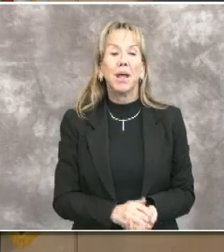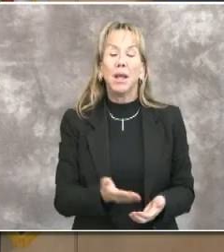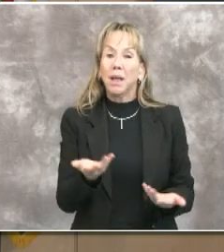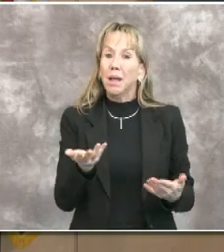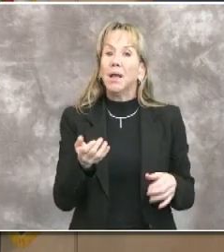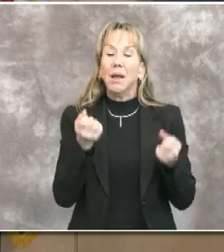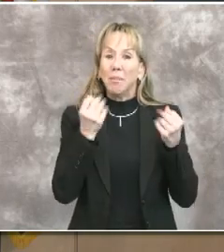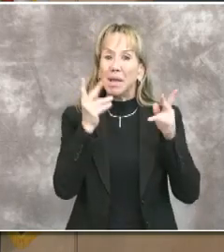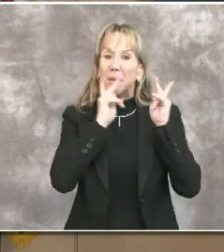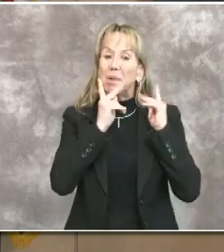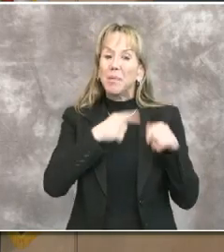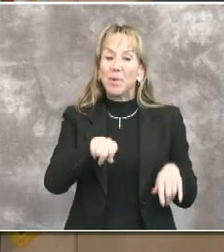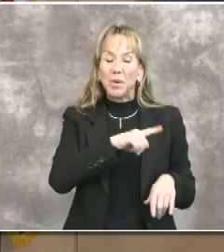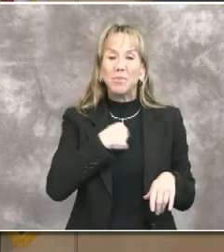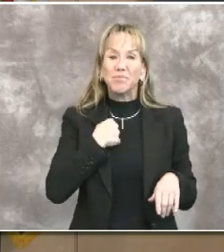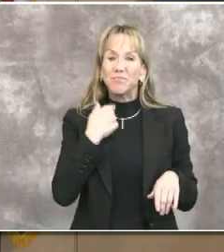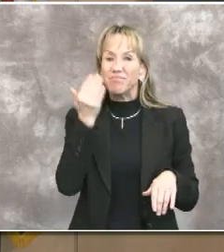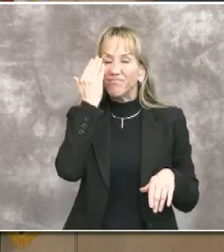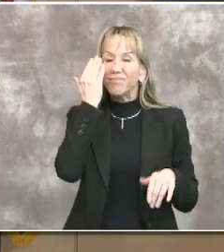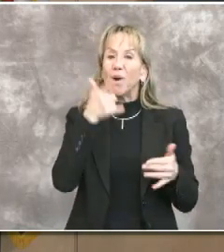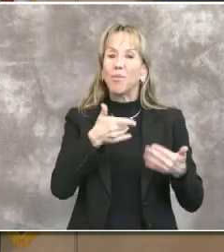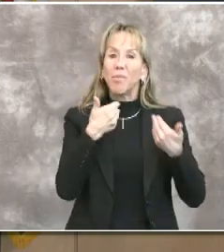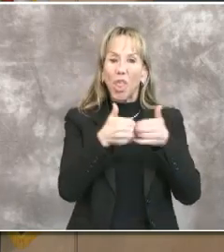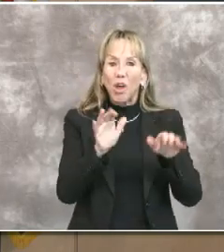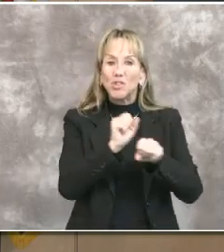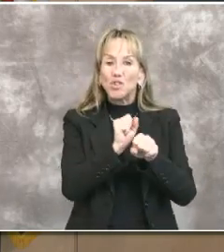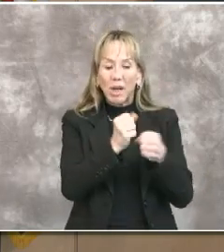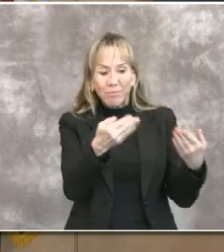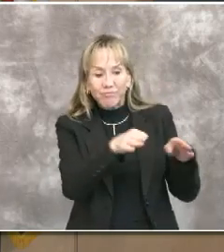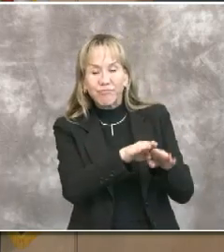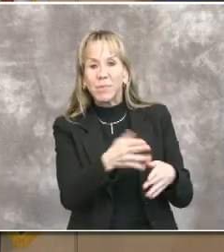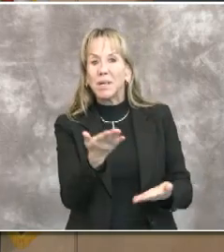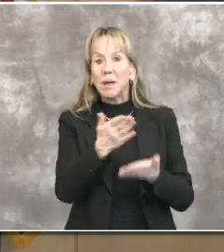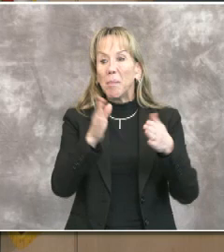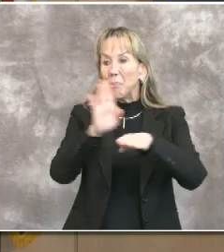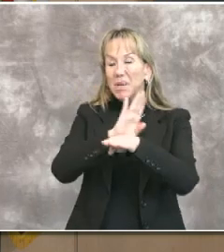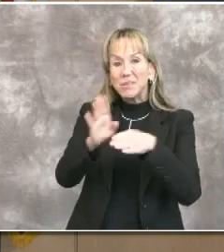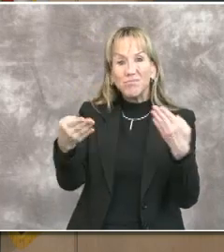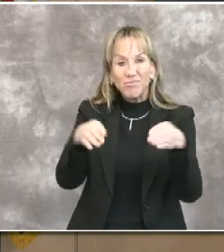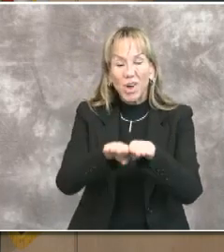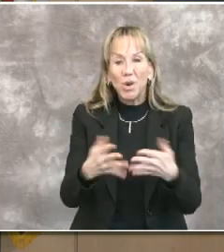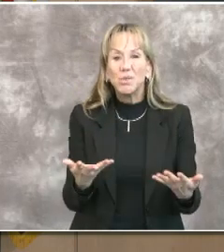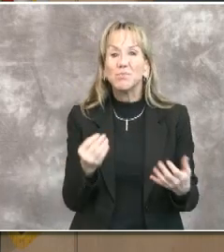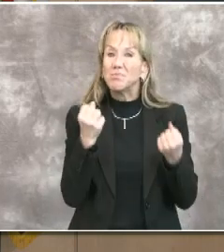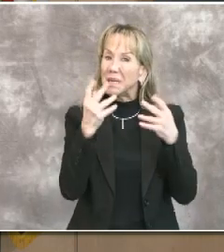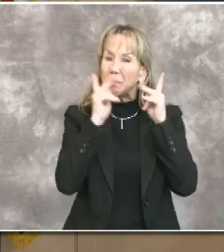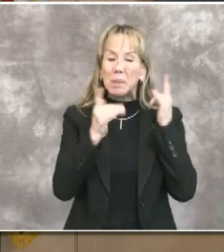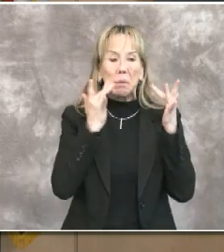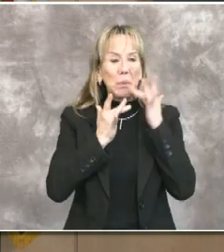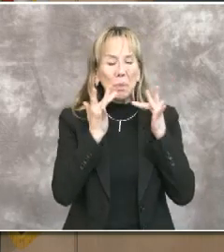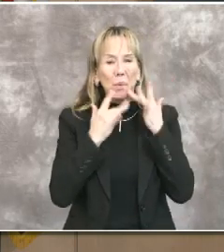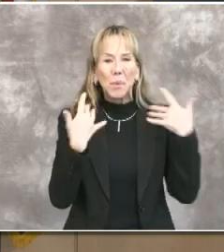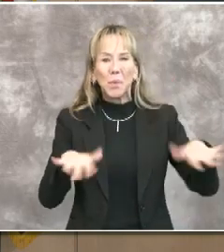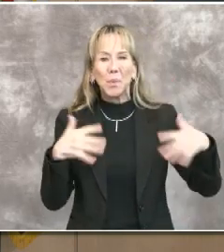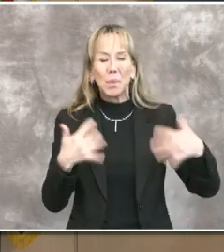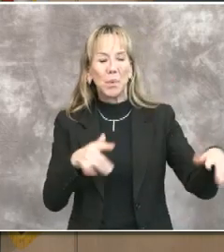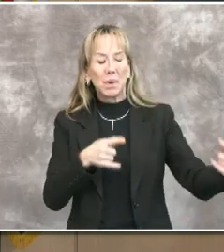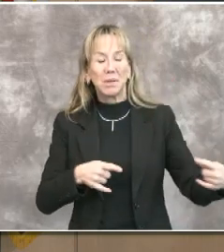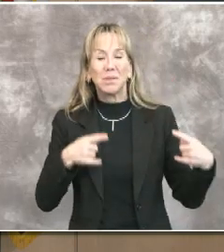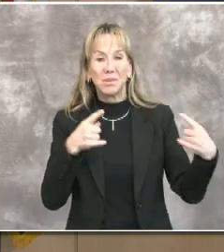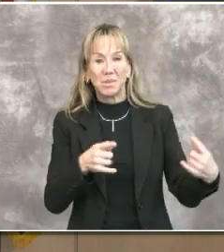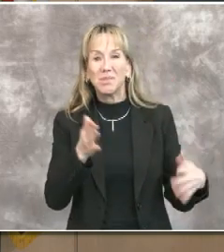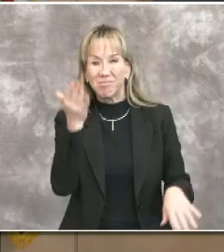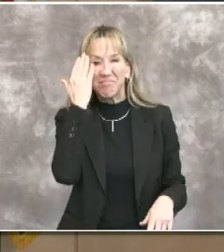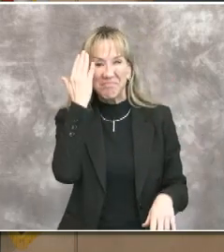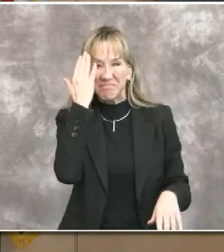and businesses are closed or are struggling. We know the pain is real. But when the stay-at-home order will be lifted